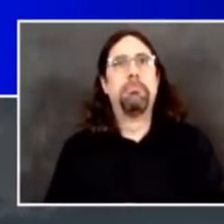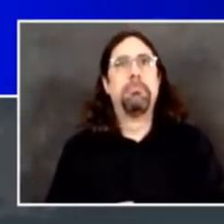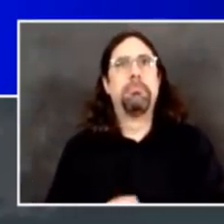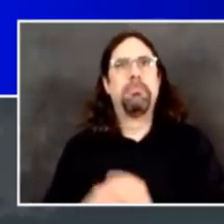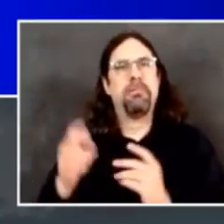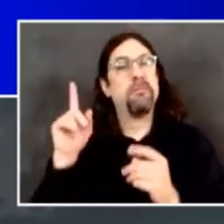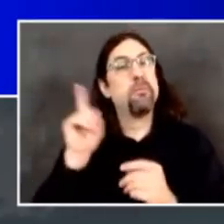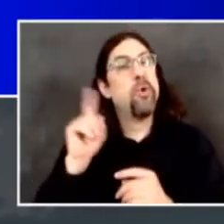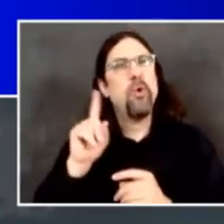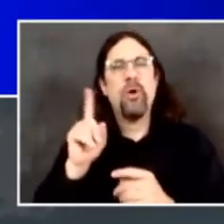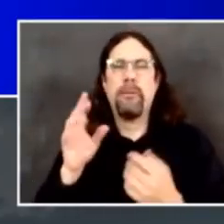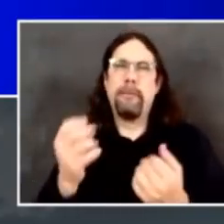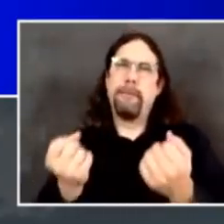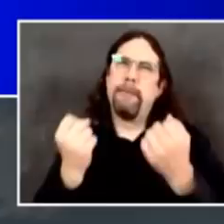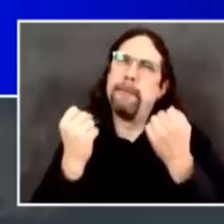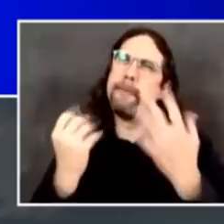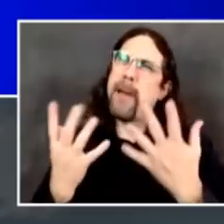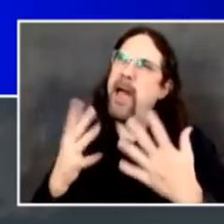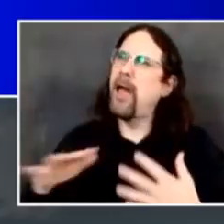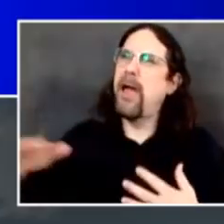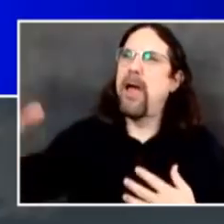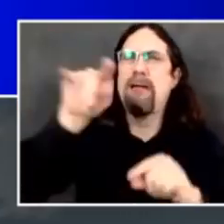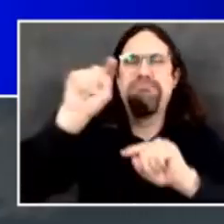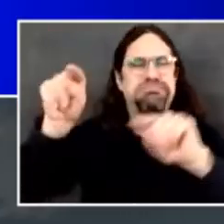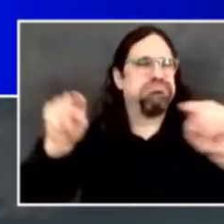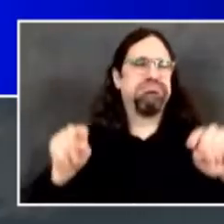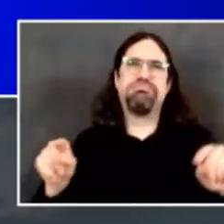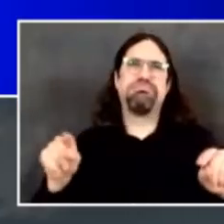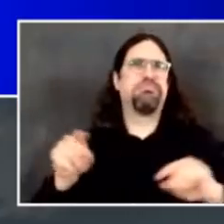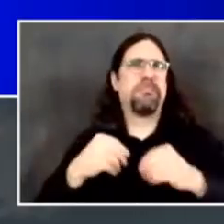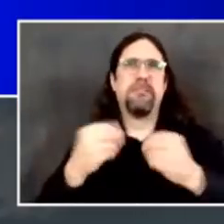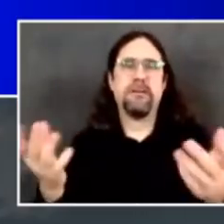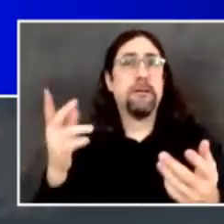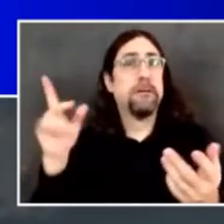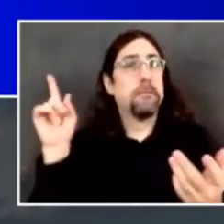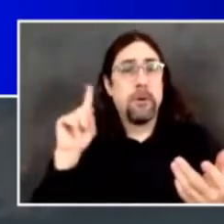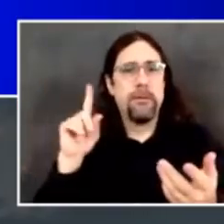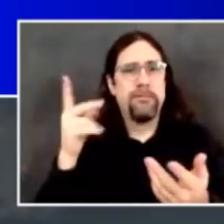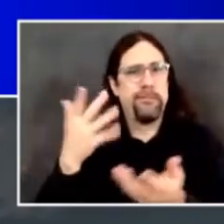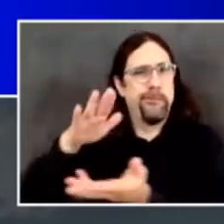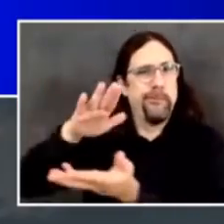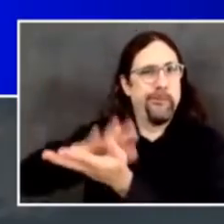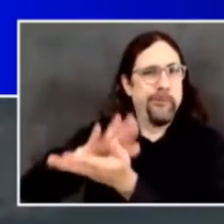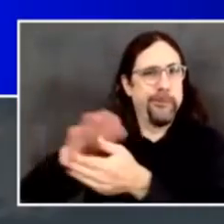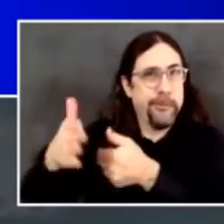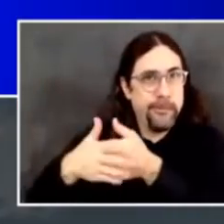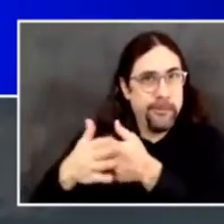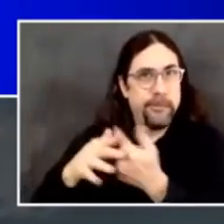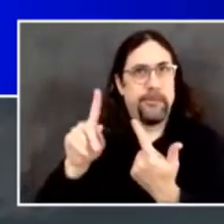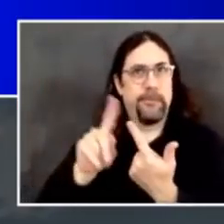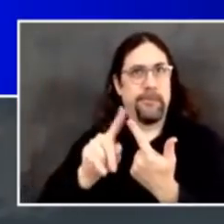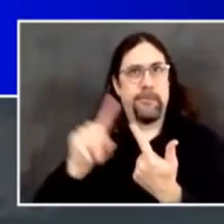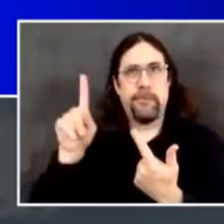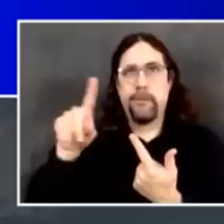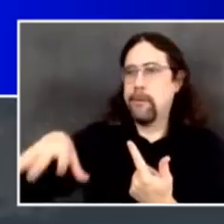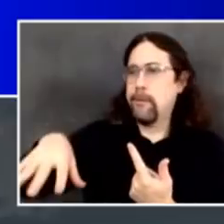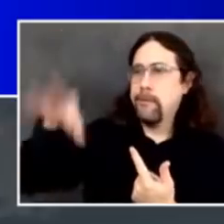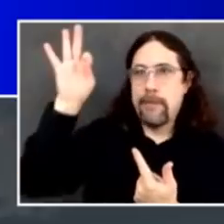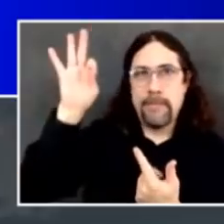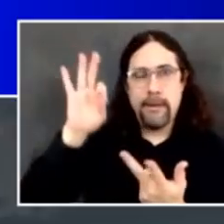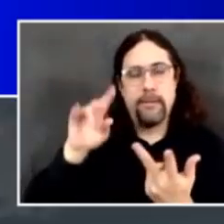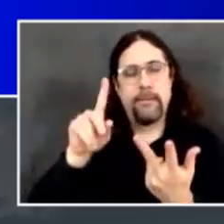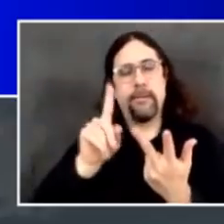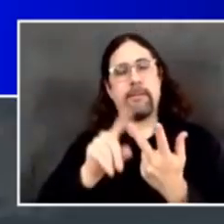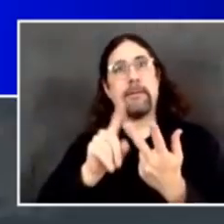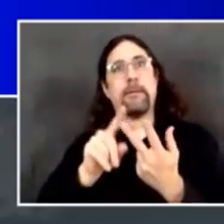schools, at Mitchell-Lama affordable housing buildings, at the Staten Island Ferry, any place